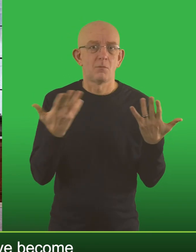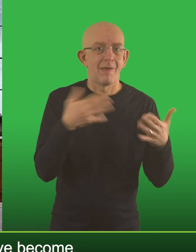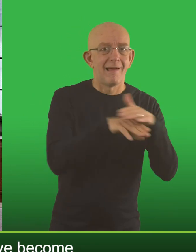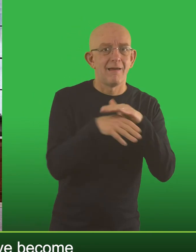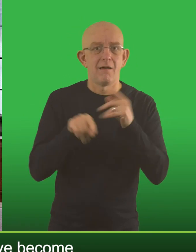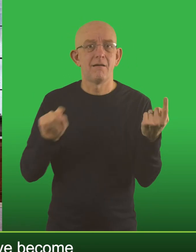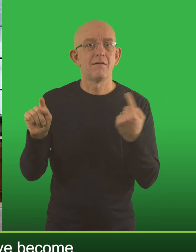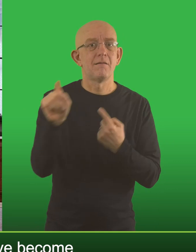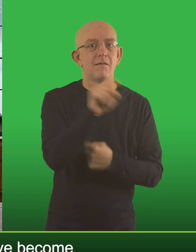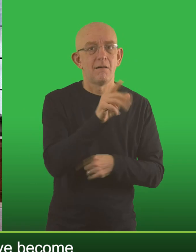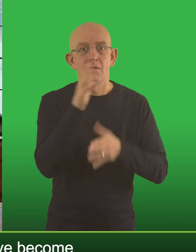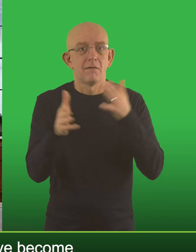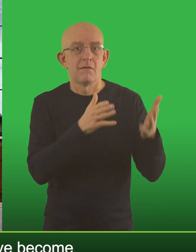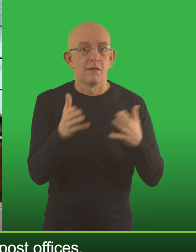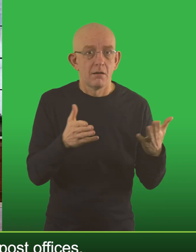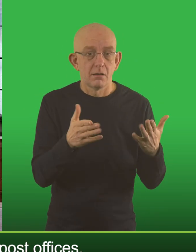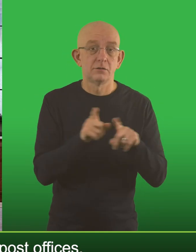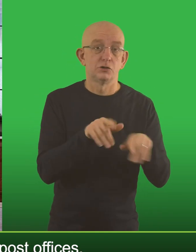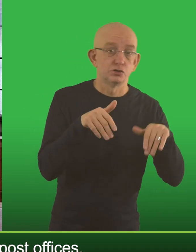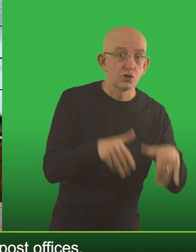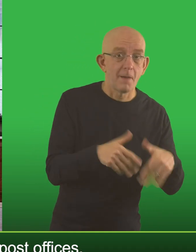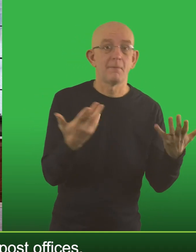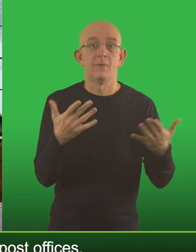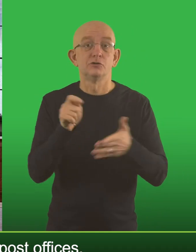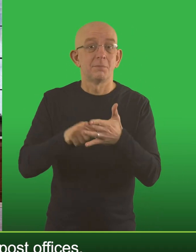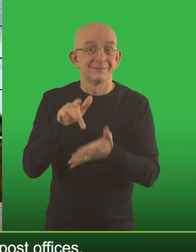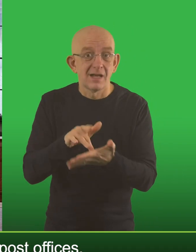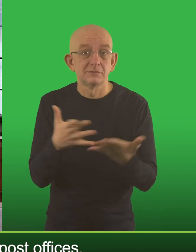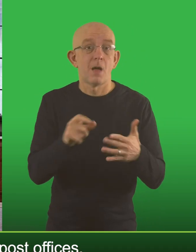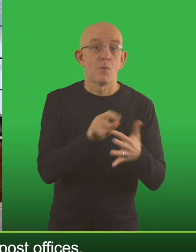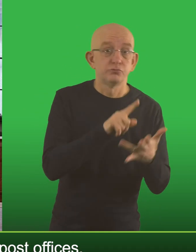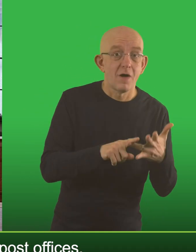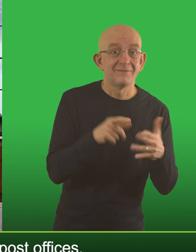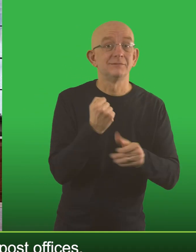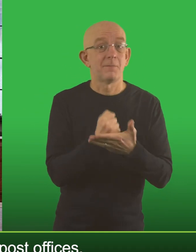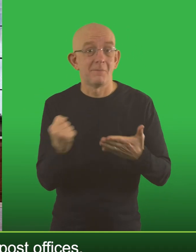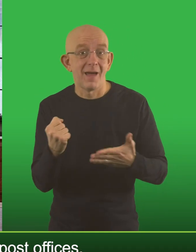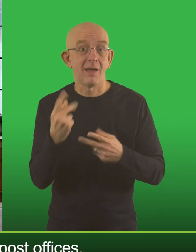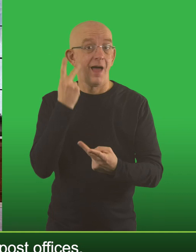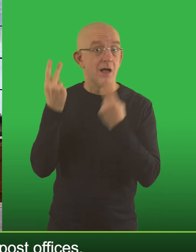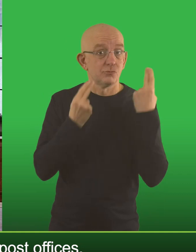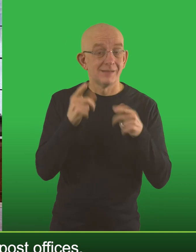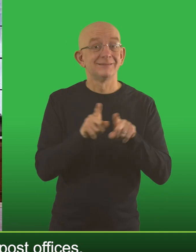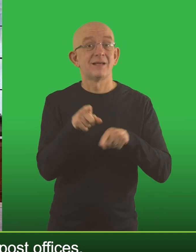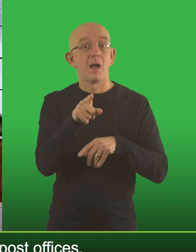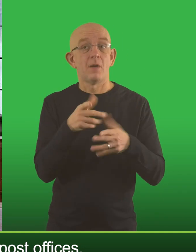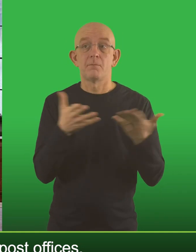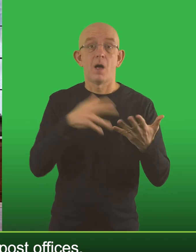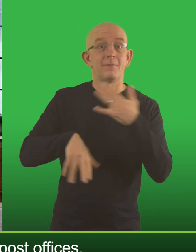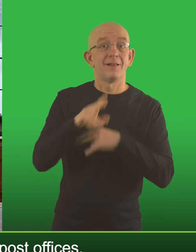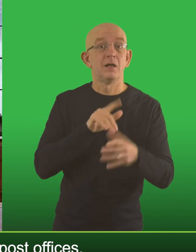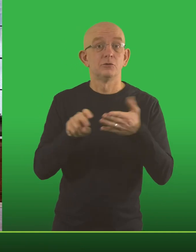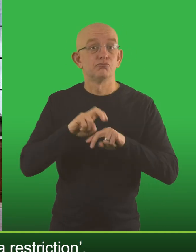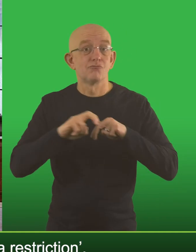in the number of locations, including shops, shopping centres, post offices, banks, hairdressers, as well as on